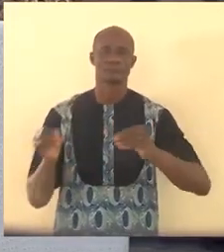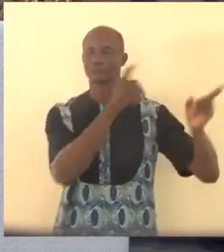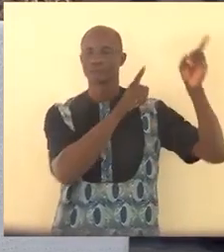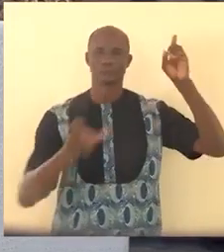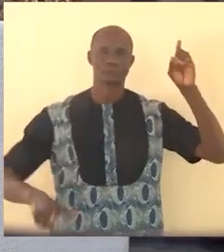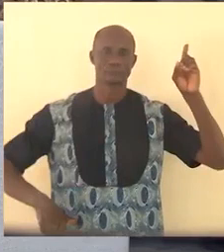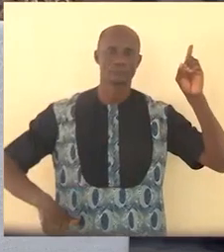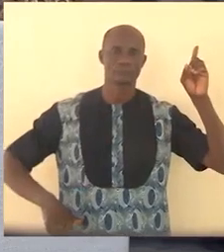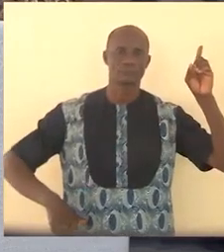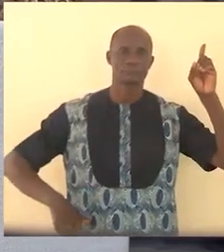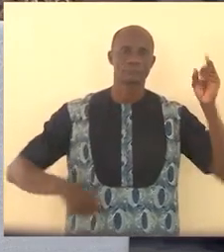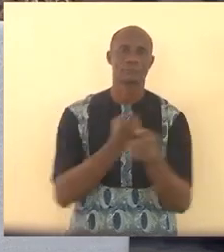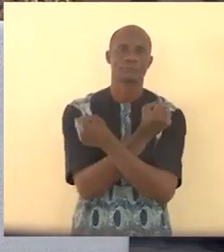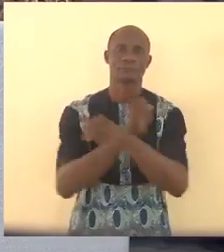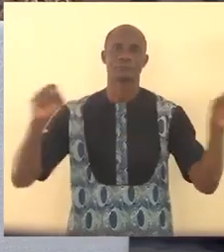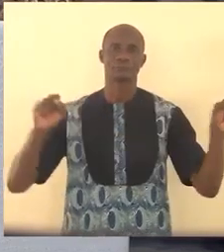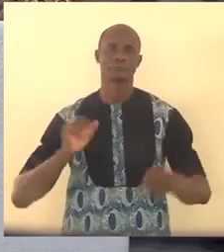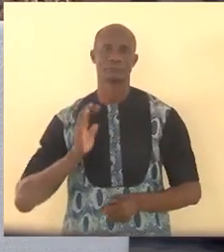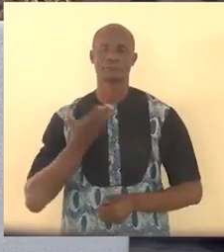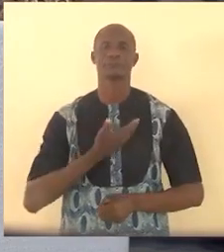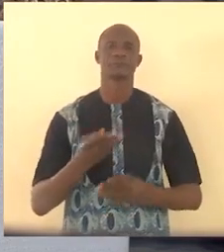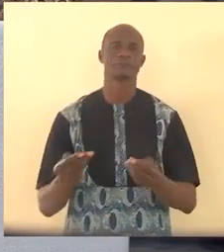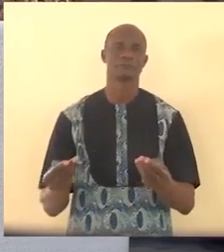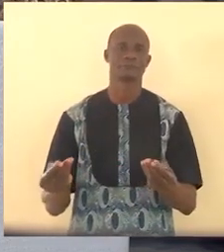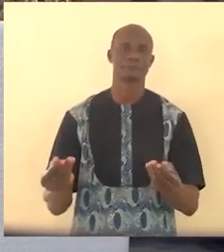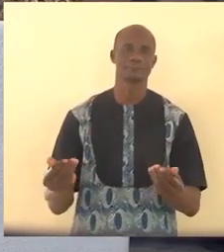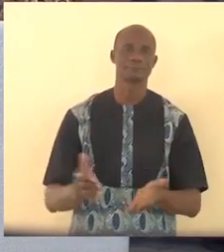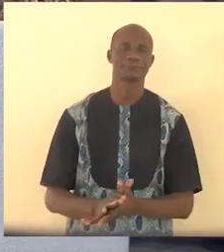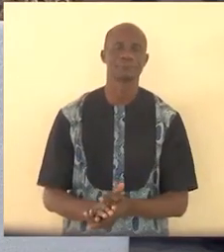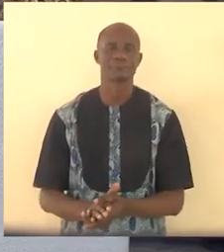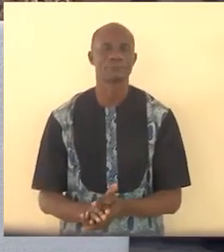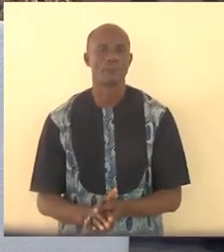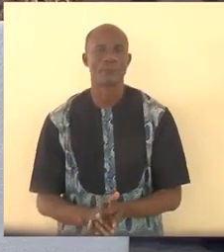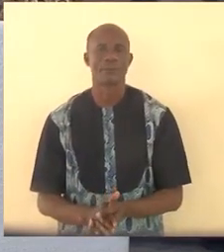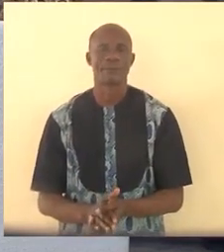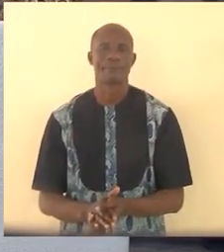Oh Lord, save our land.